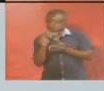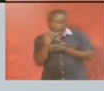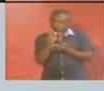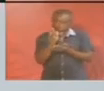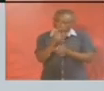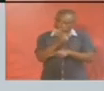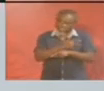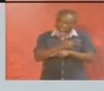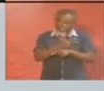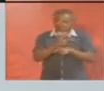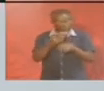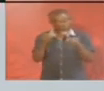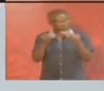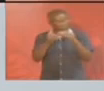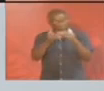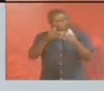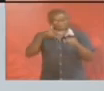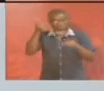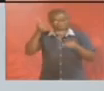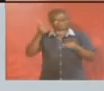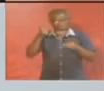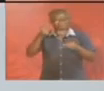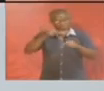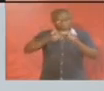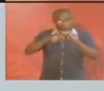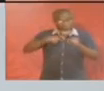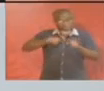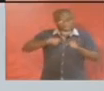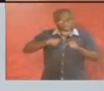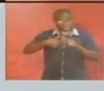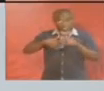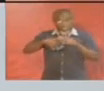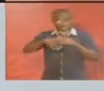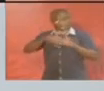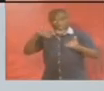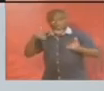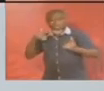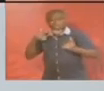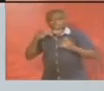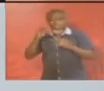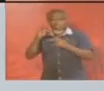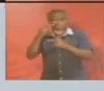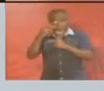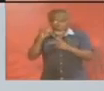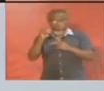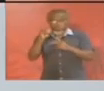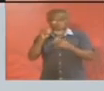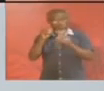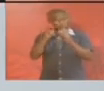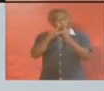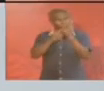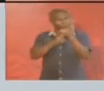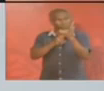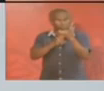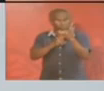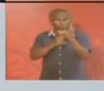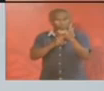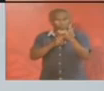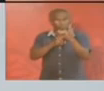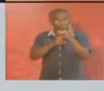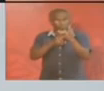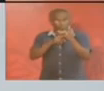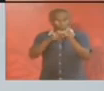So I was way outside the WHO and CDC parameters to be contact